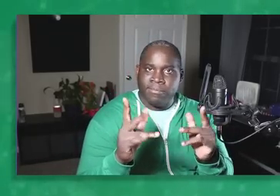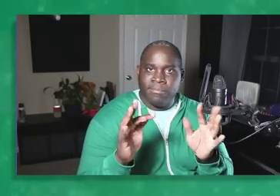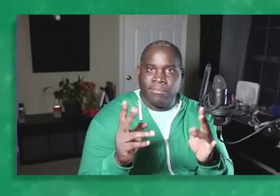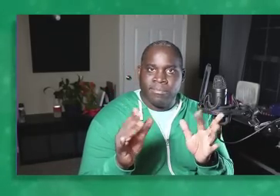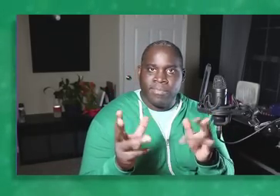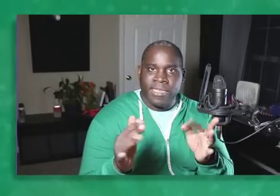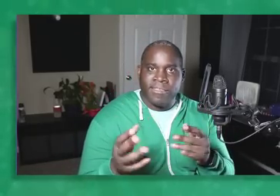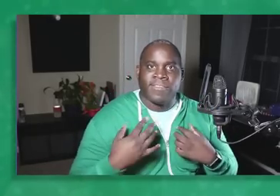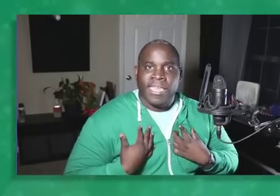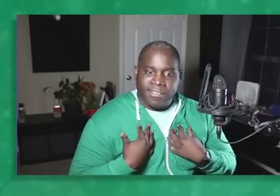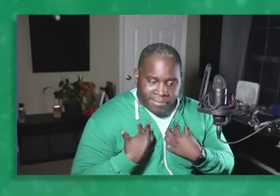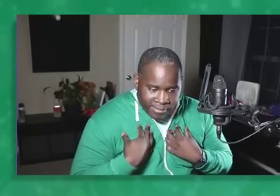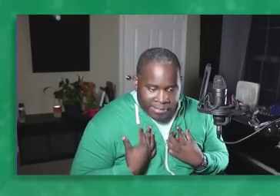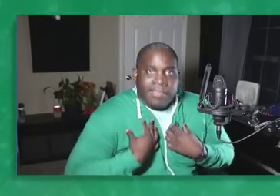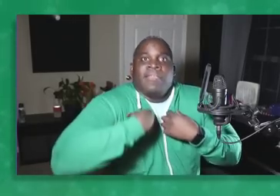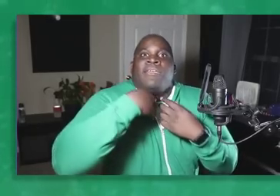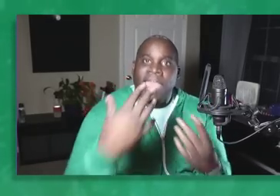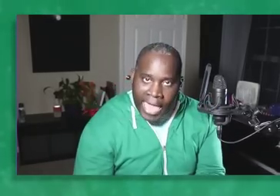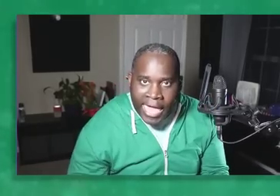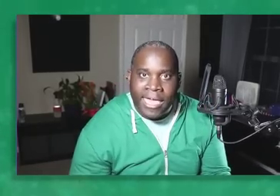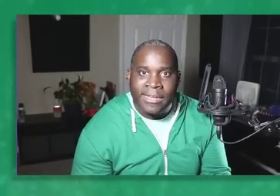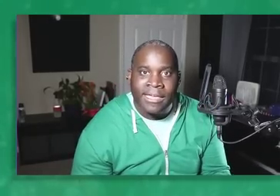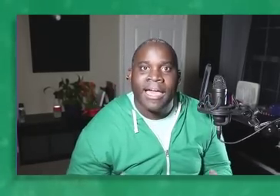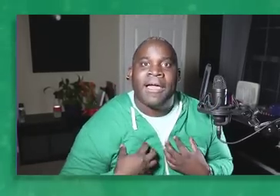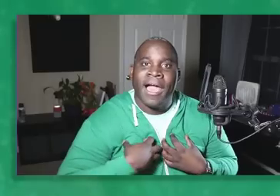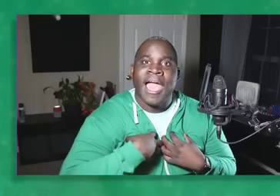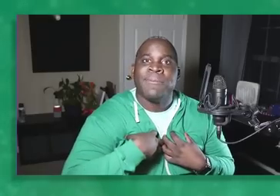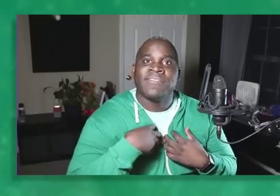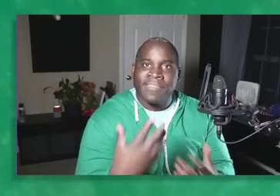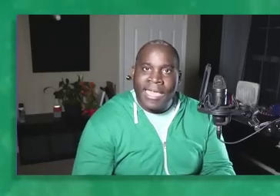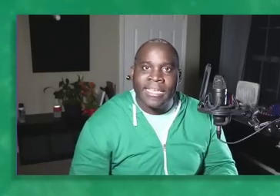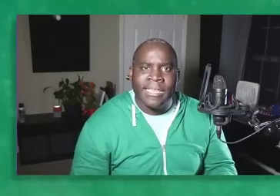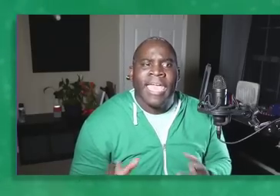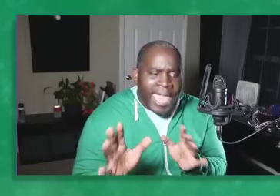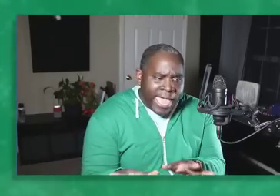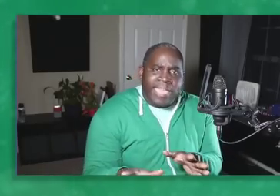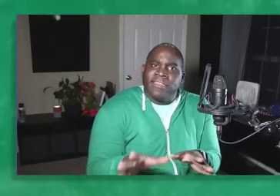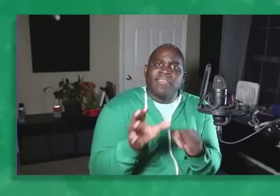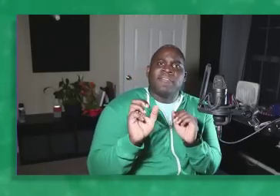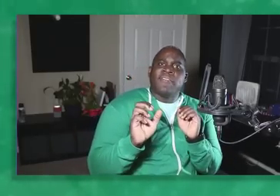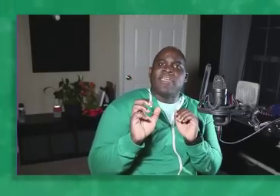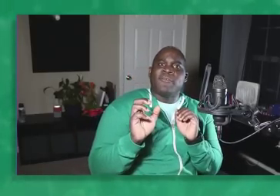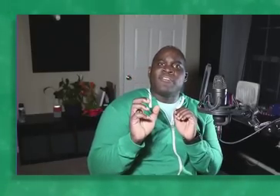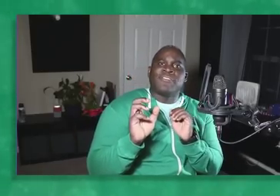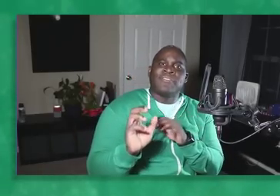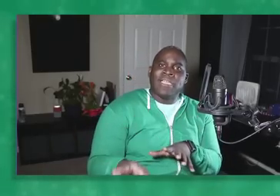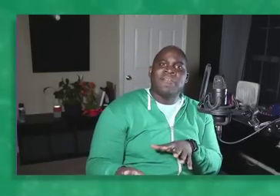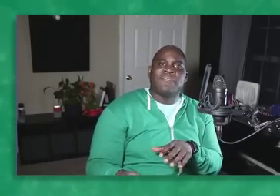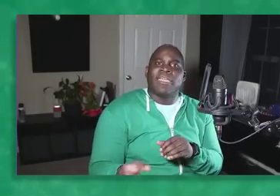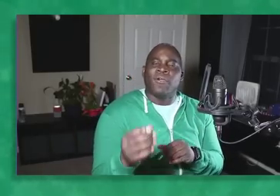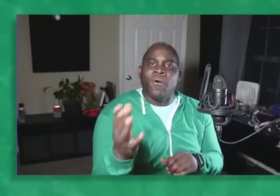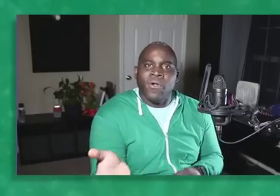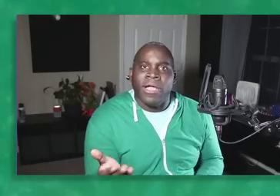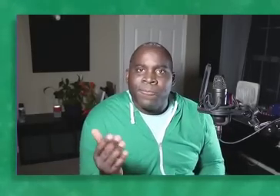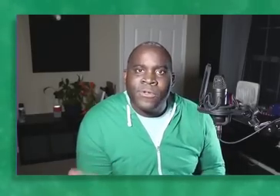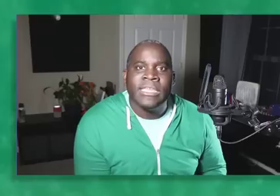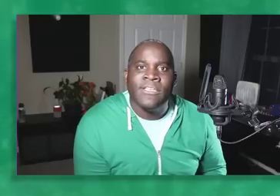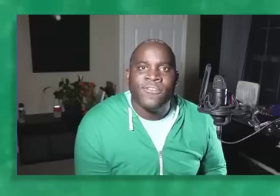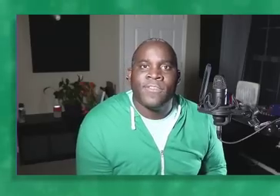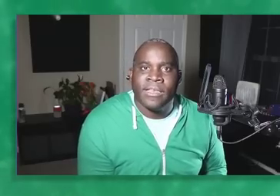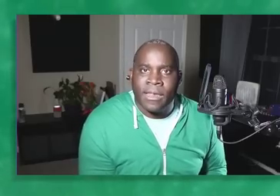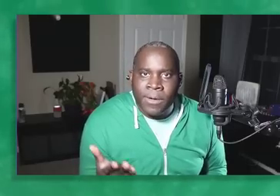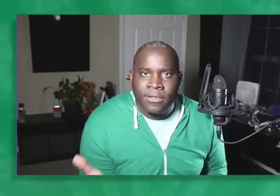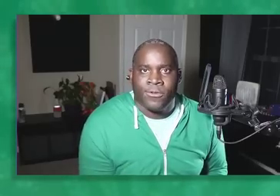just this, it's, and I'm excited, and that is terrifying, or I'm